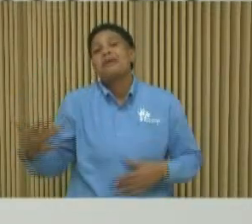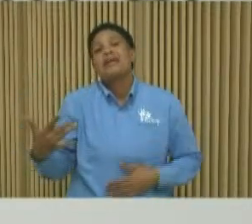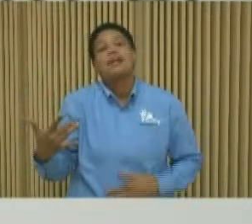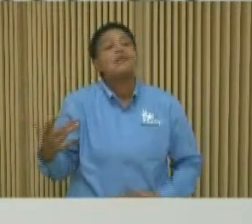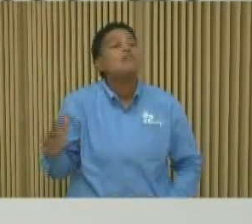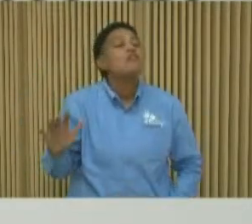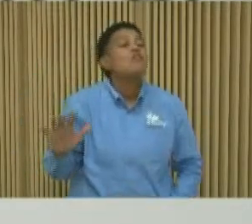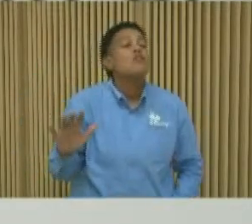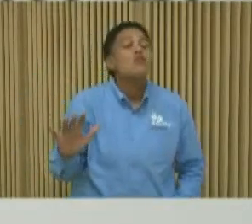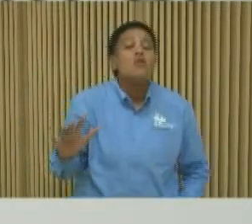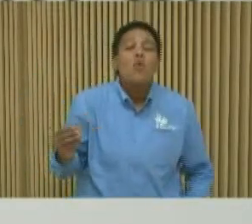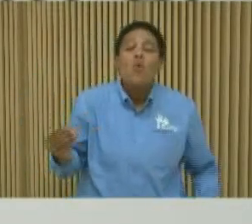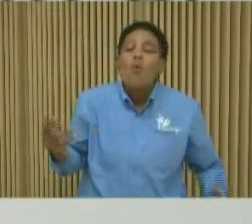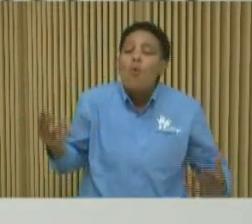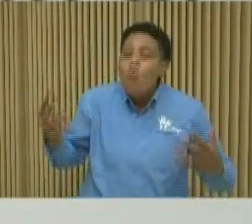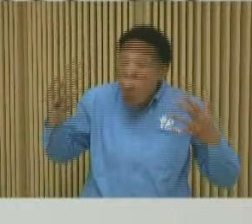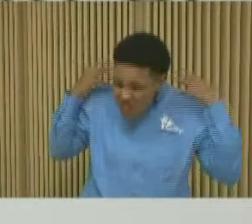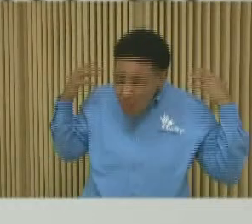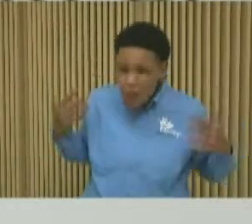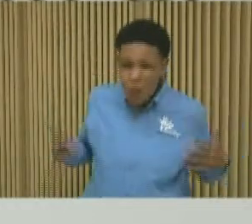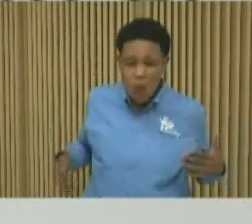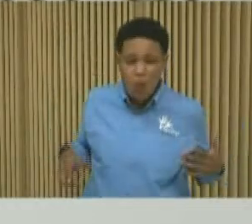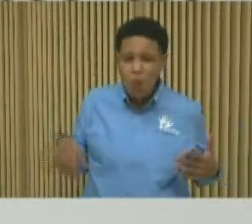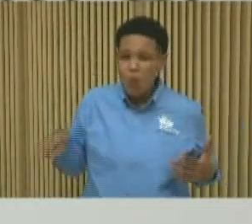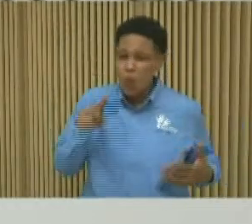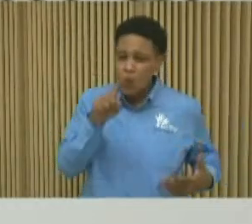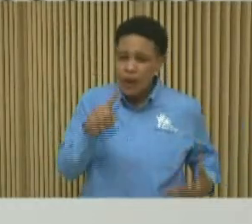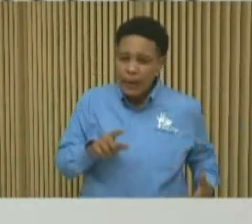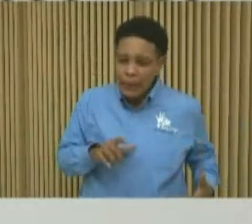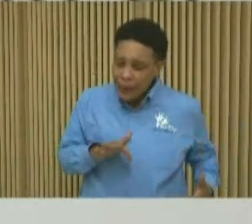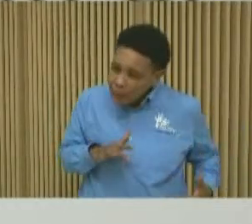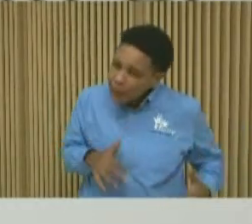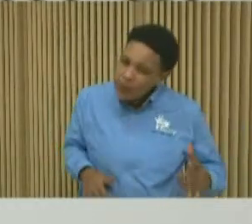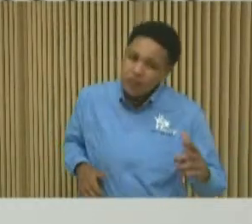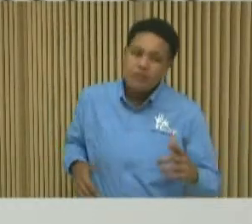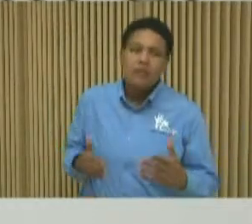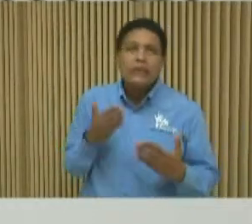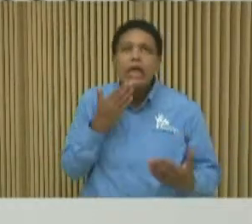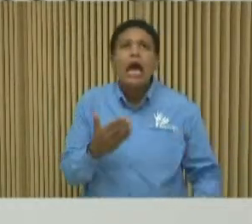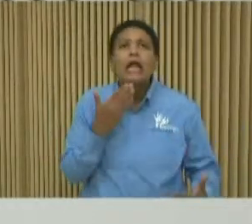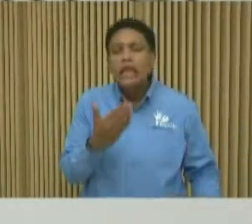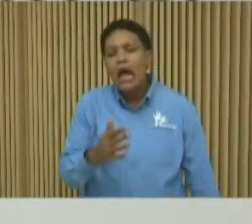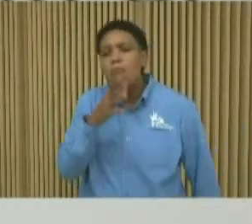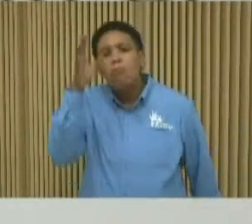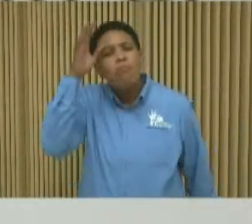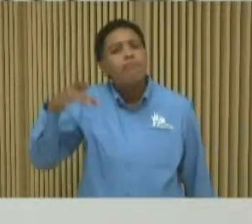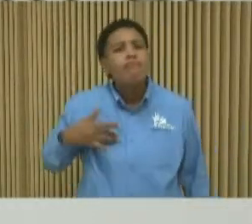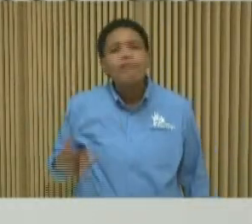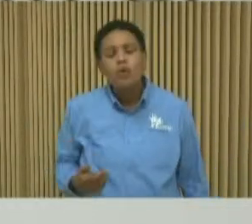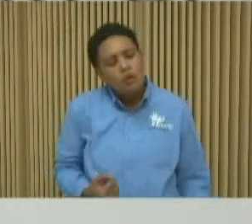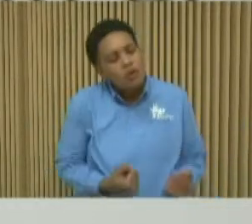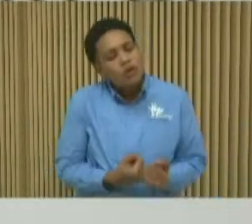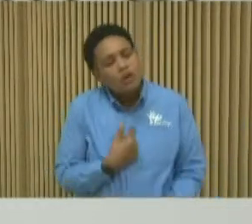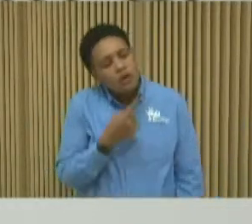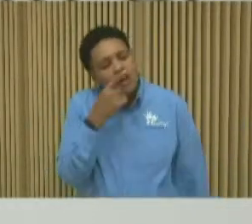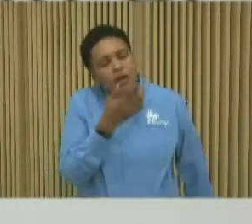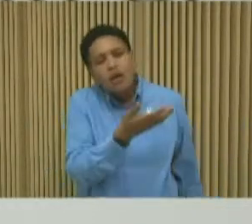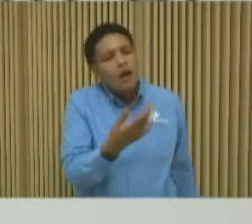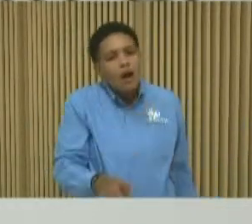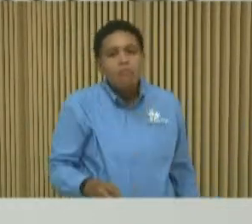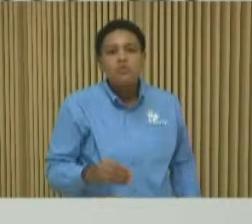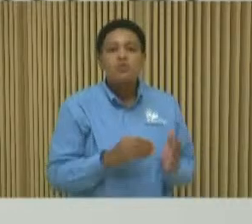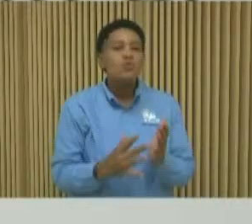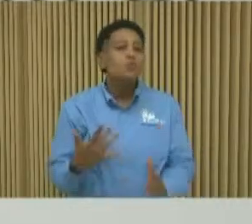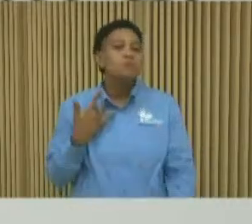very overwhelming. They are so grateful. And the students usually come back to